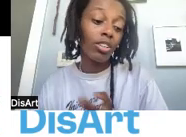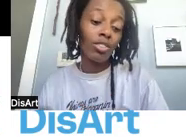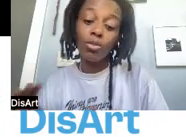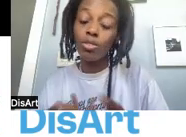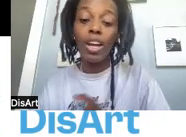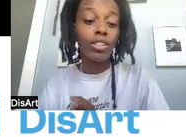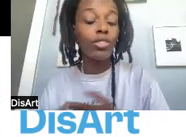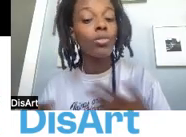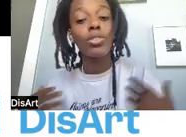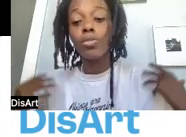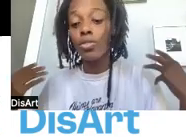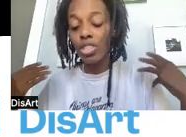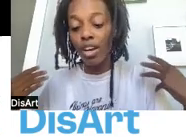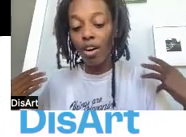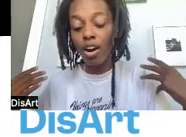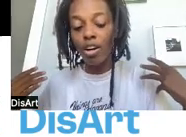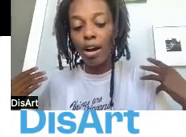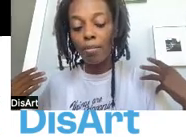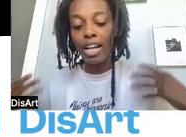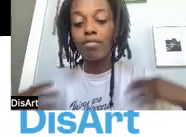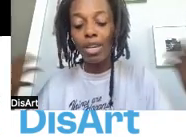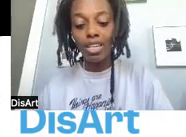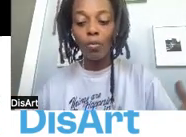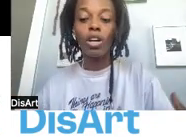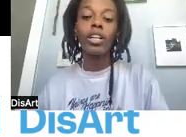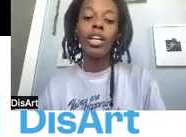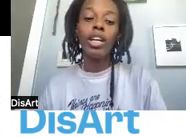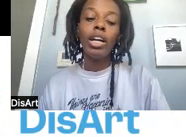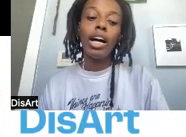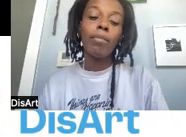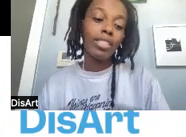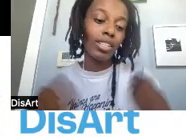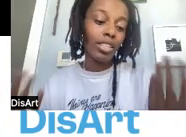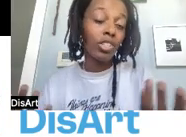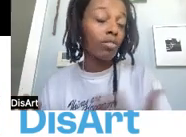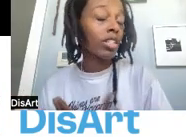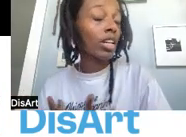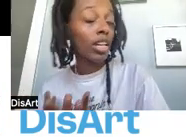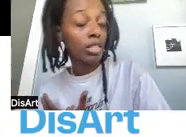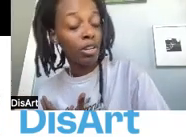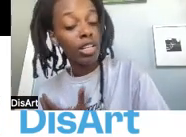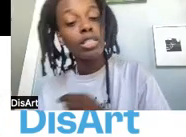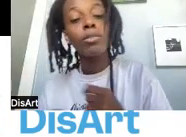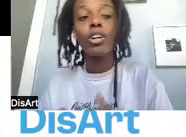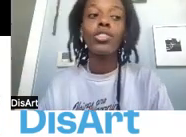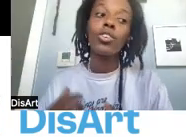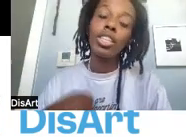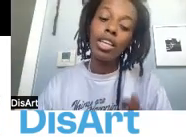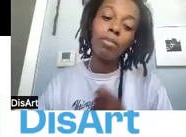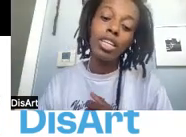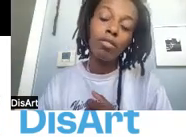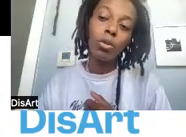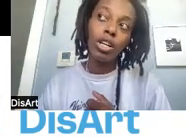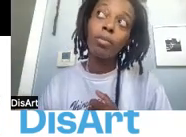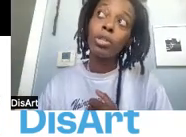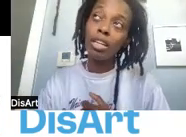are the thinkers, who are the writers, who are the folks that are kind of making work as an extension of experience, but also in